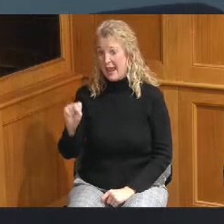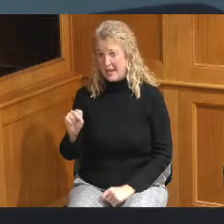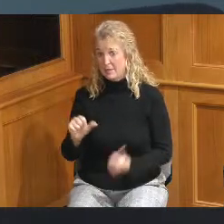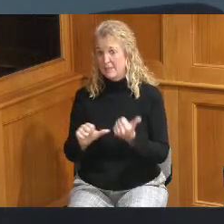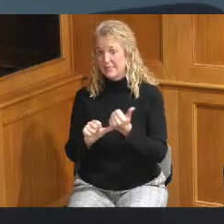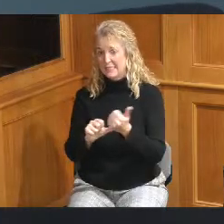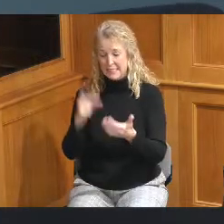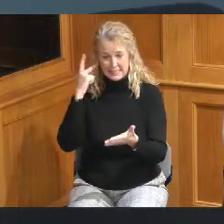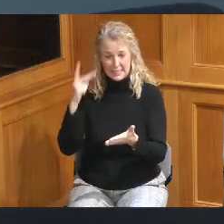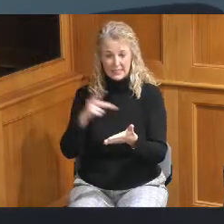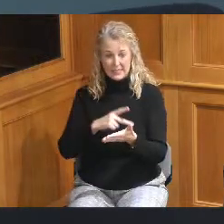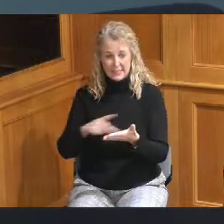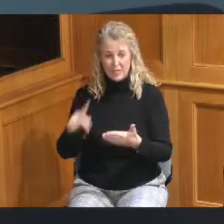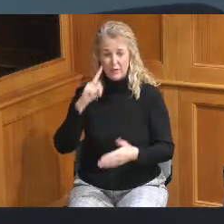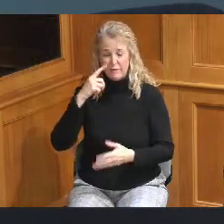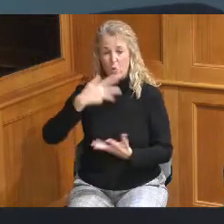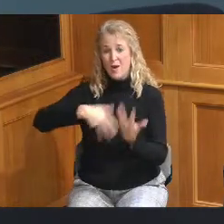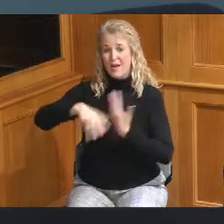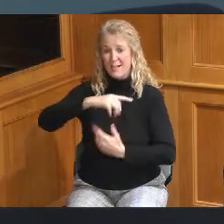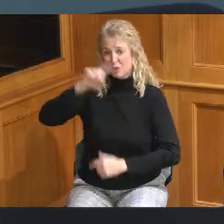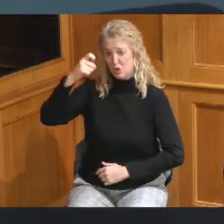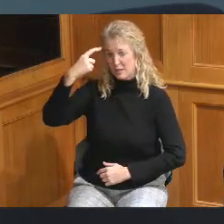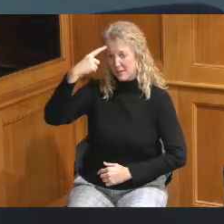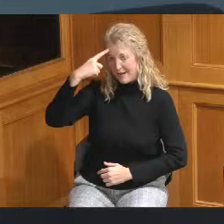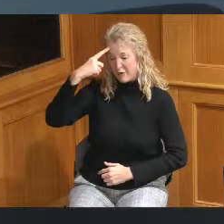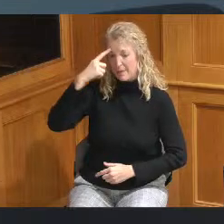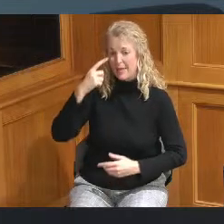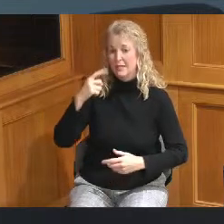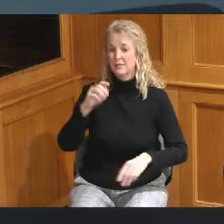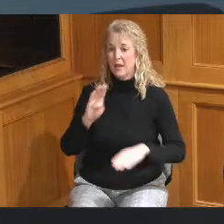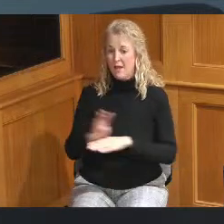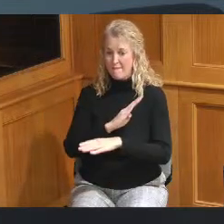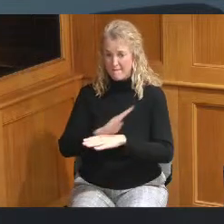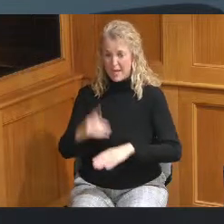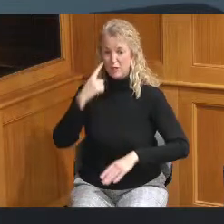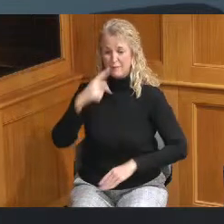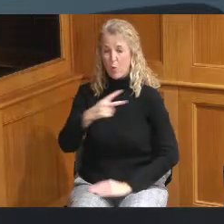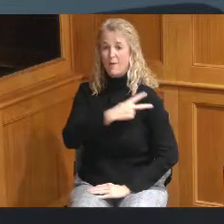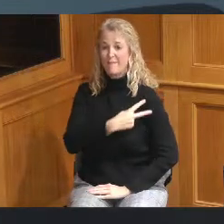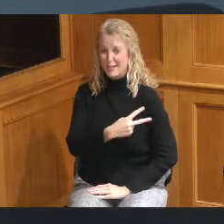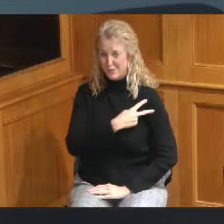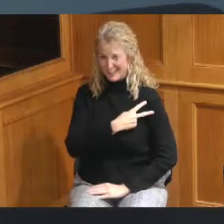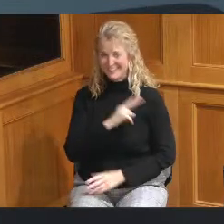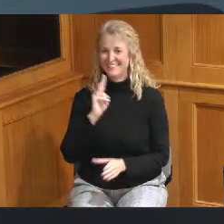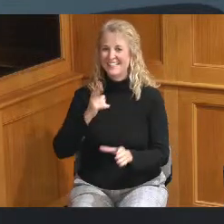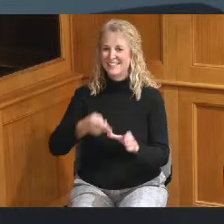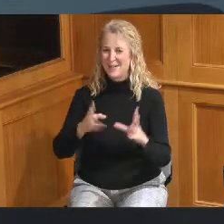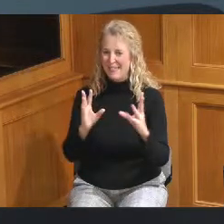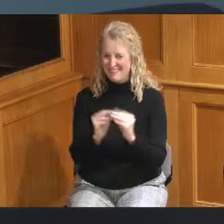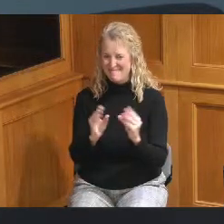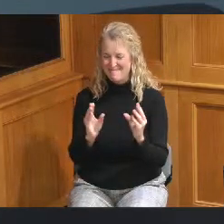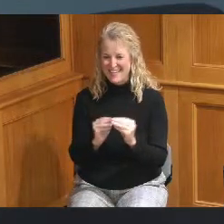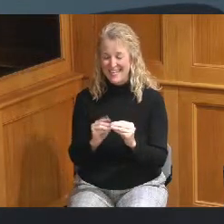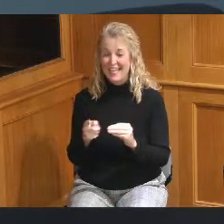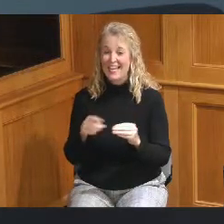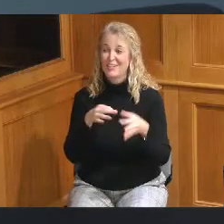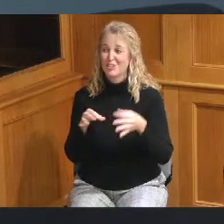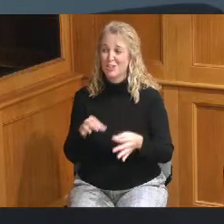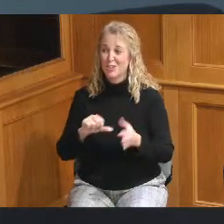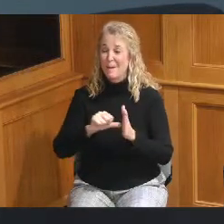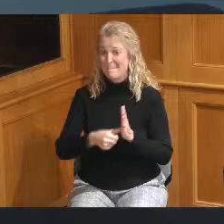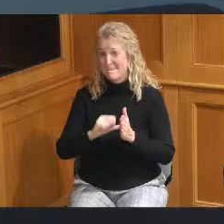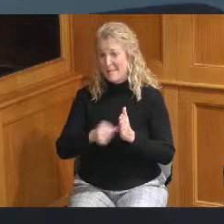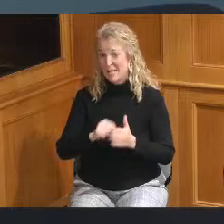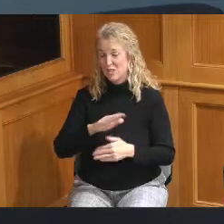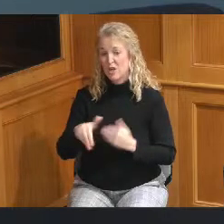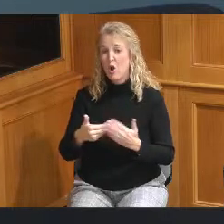of Intergovernmental Affairs for the Department of Veterans, she was on and she talked about highlighting the